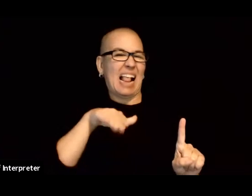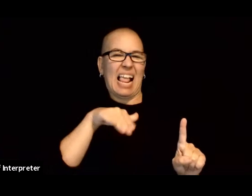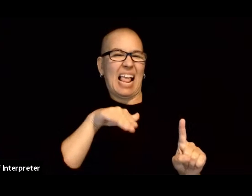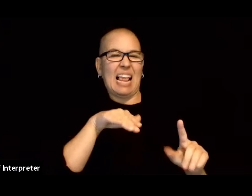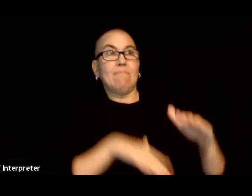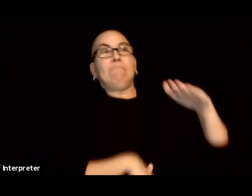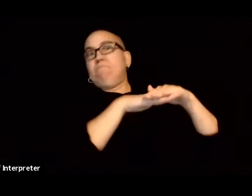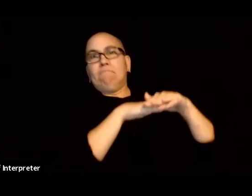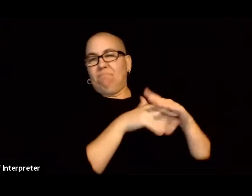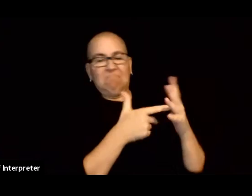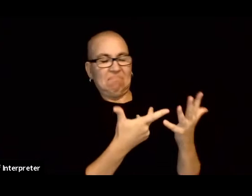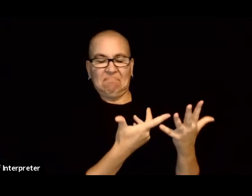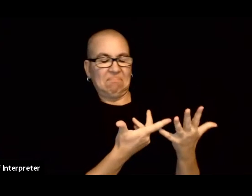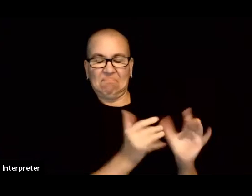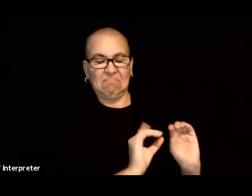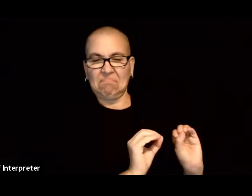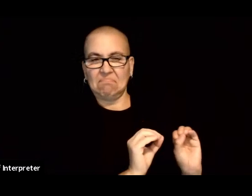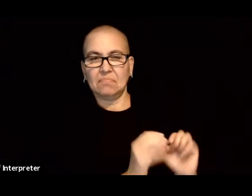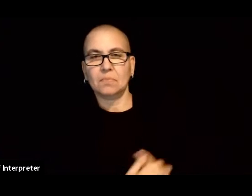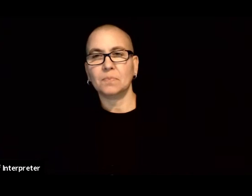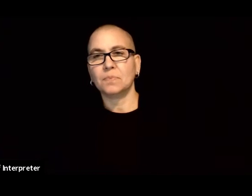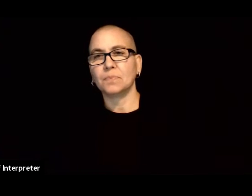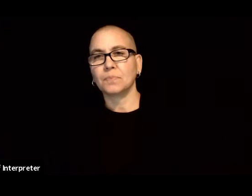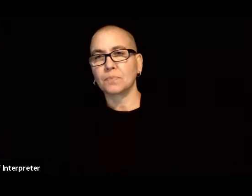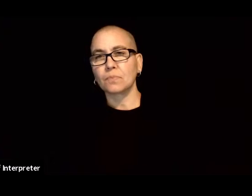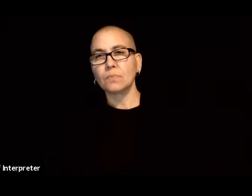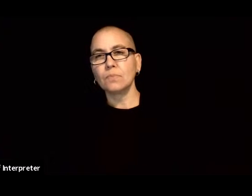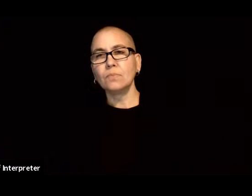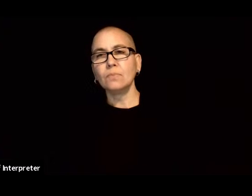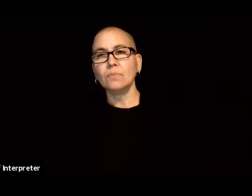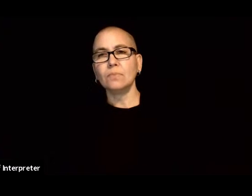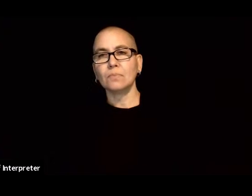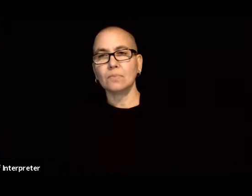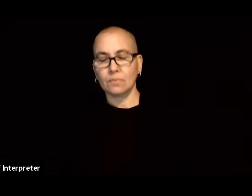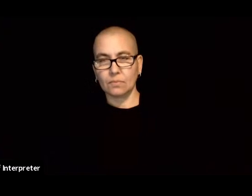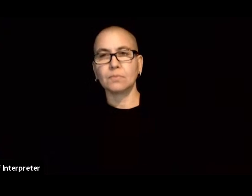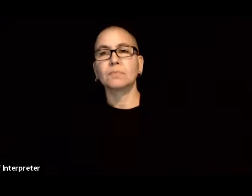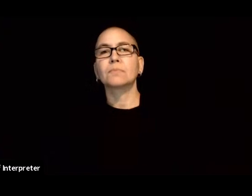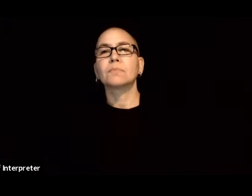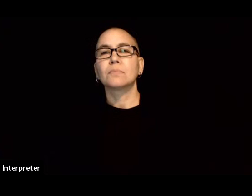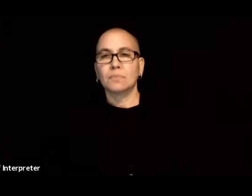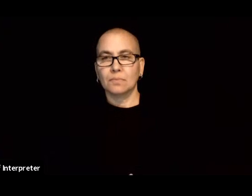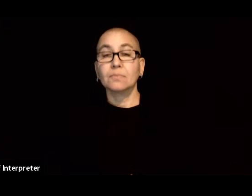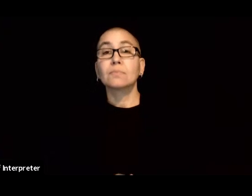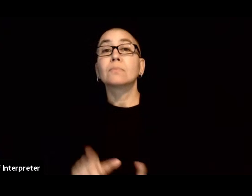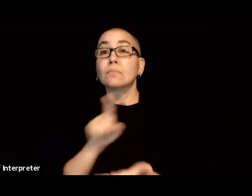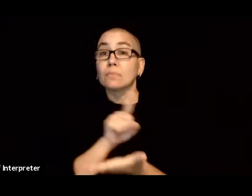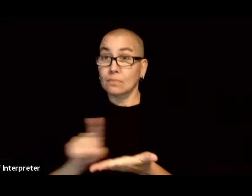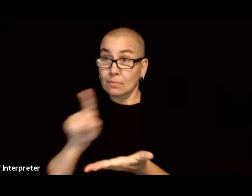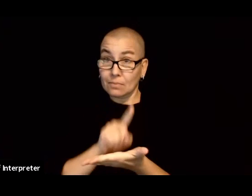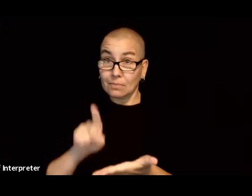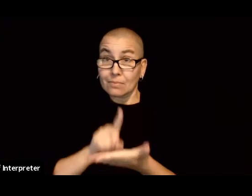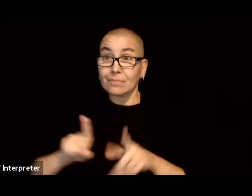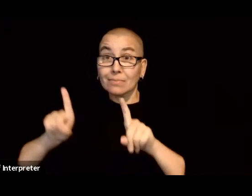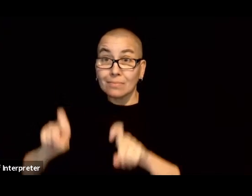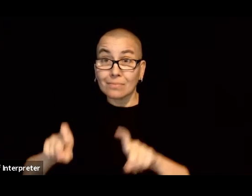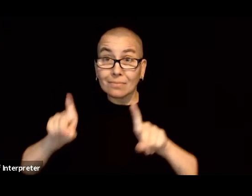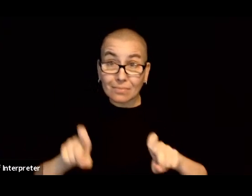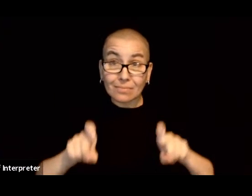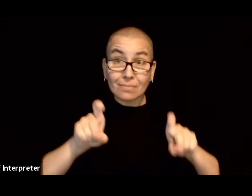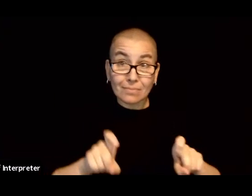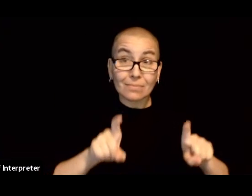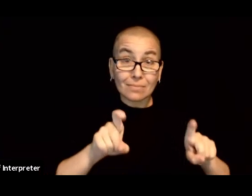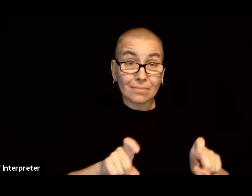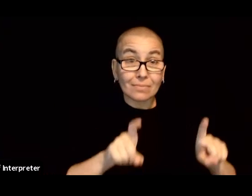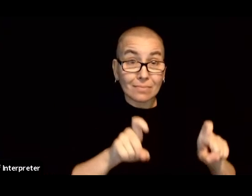in testing is up 7.8% from the week prior, and this compares to a weekly rate of change